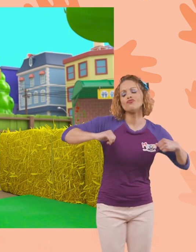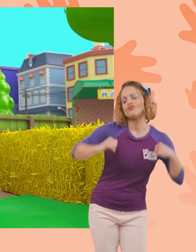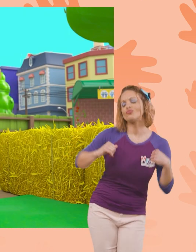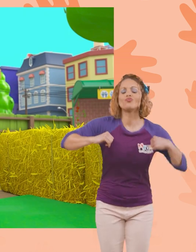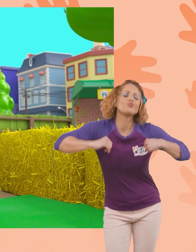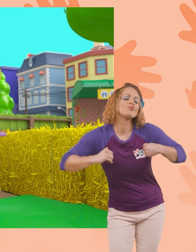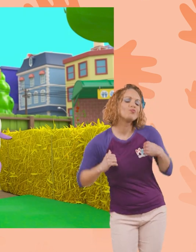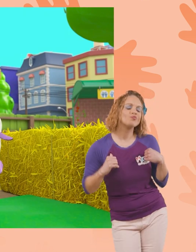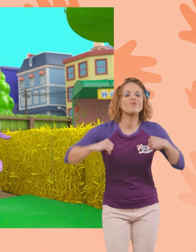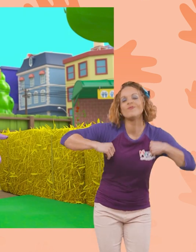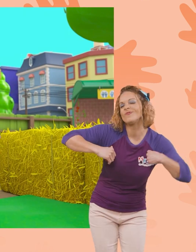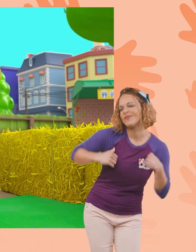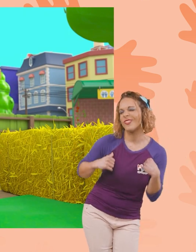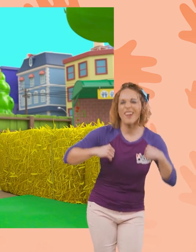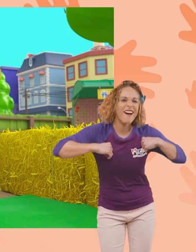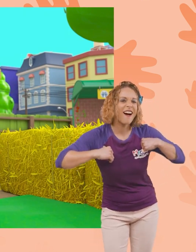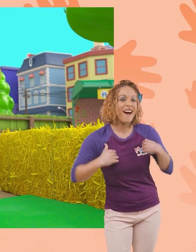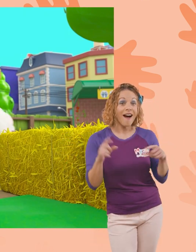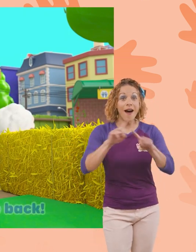quack.